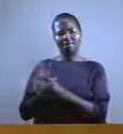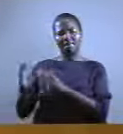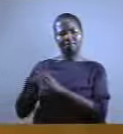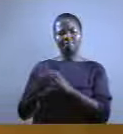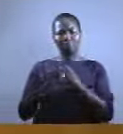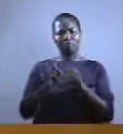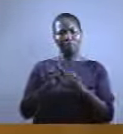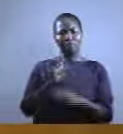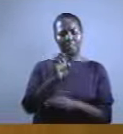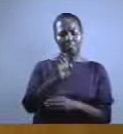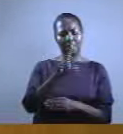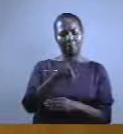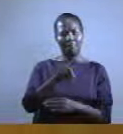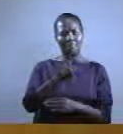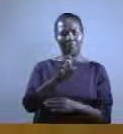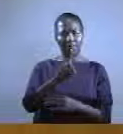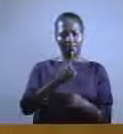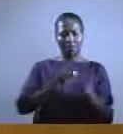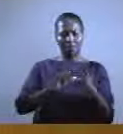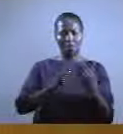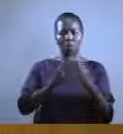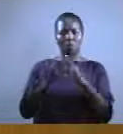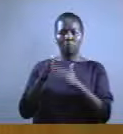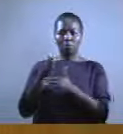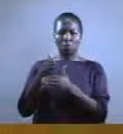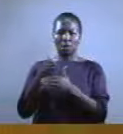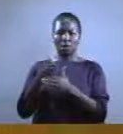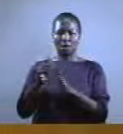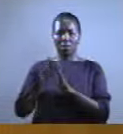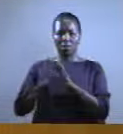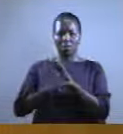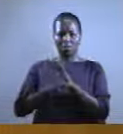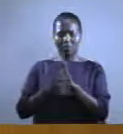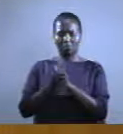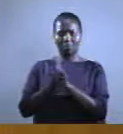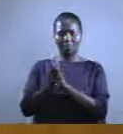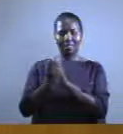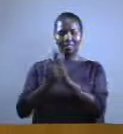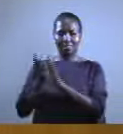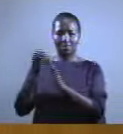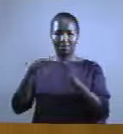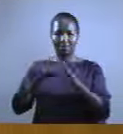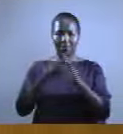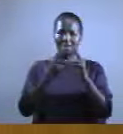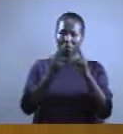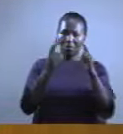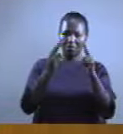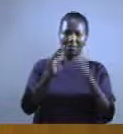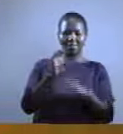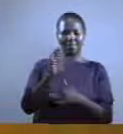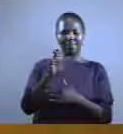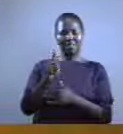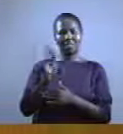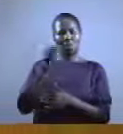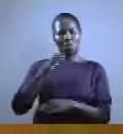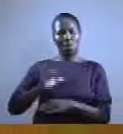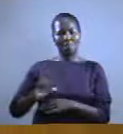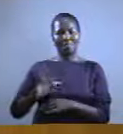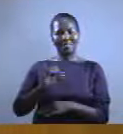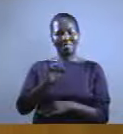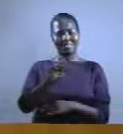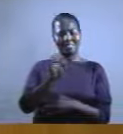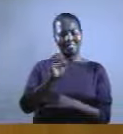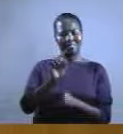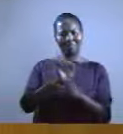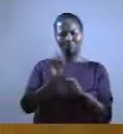works program and community works program, skills development through universities, FET colleges and SETAs, the various programs